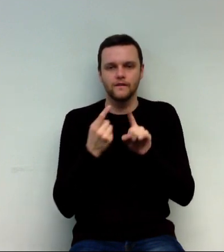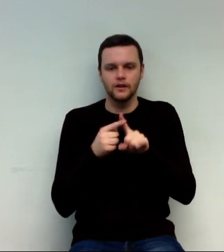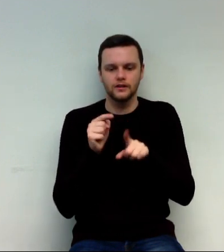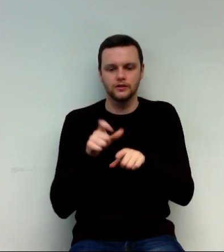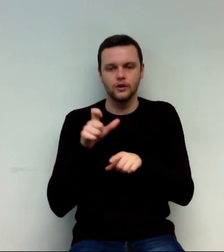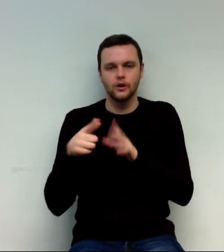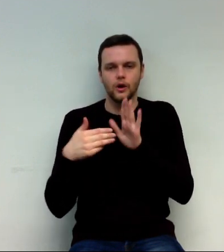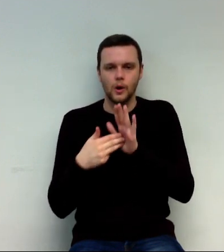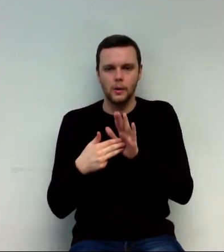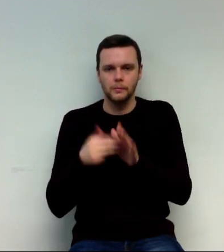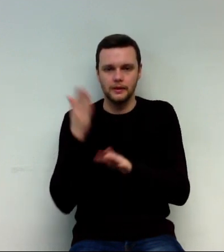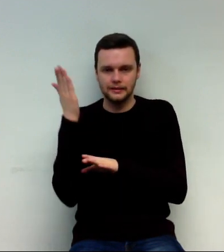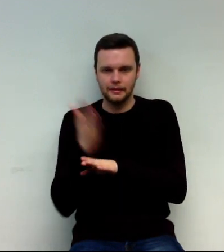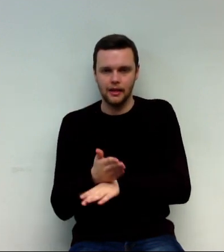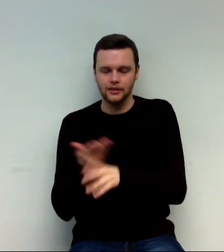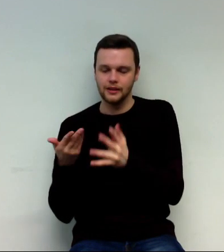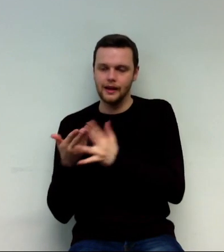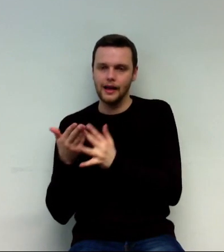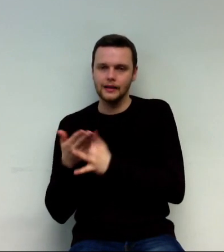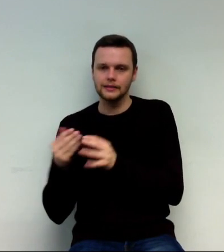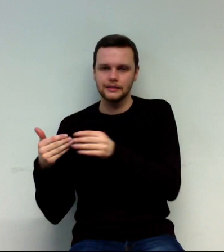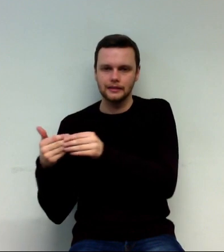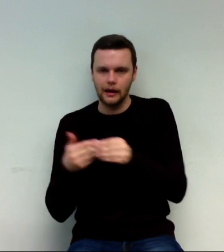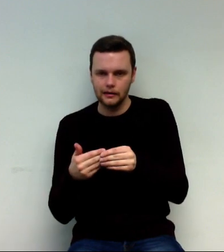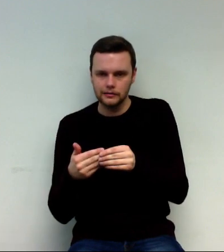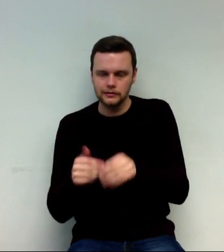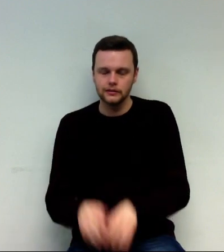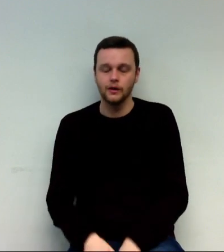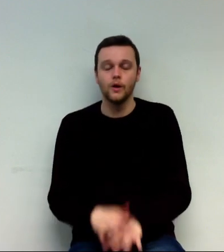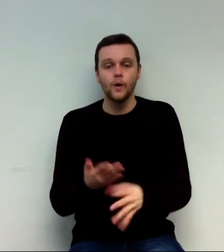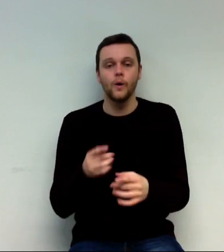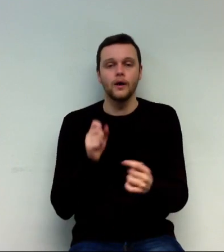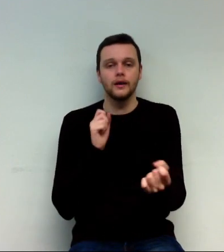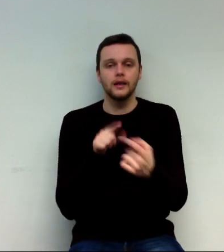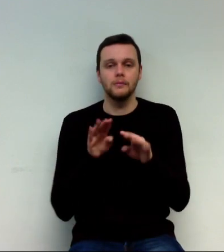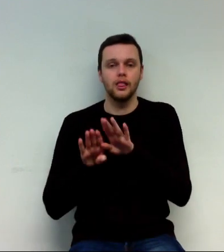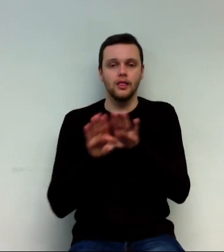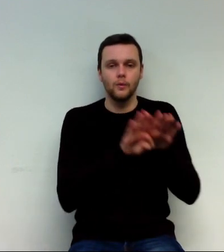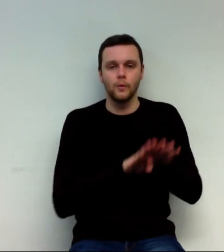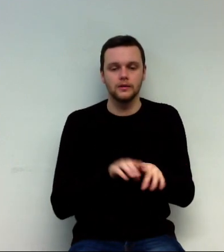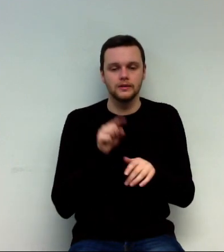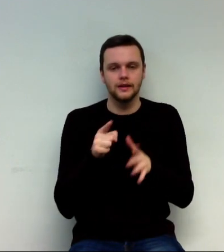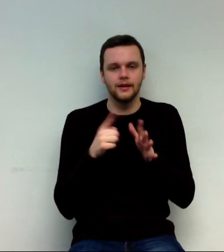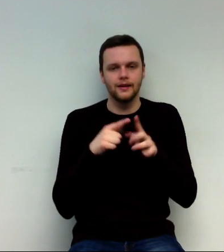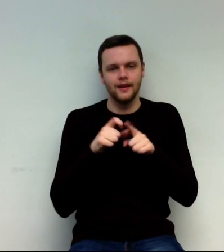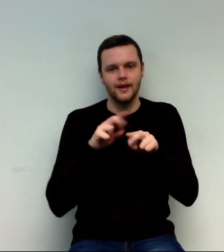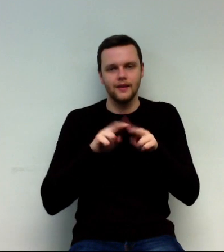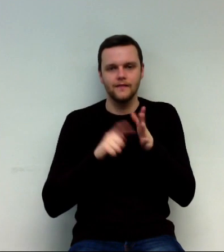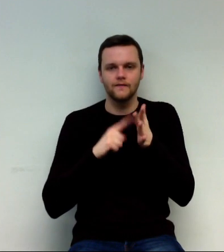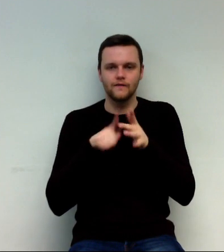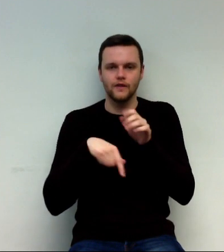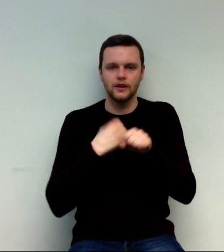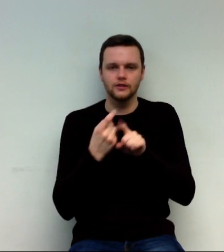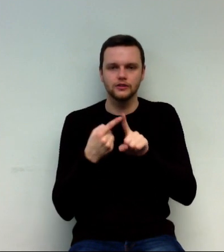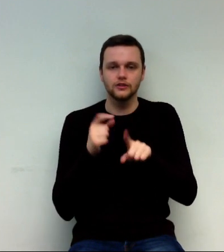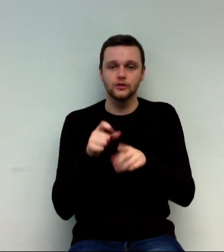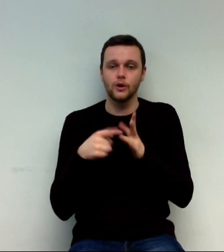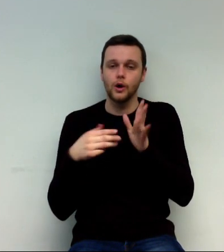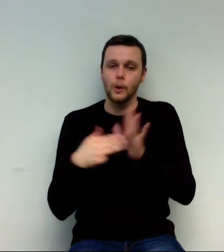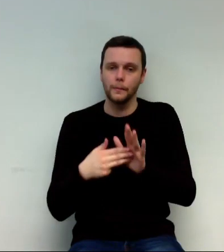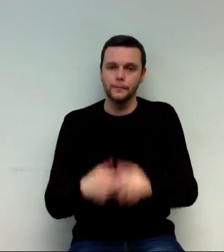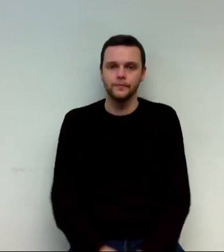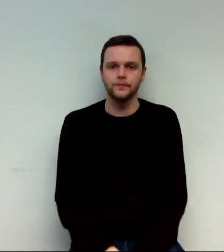edfringe.com/access guide, which is in that live chat, or email us on equalities@edfringe.com with any questions you may have. Yeah,